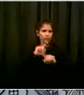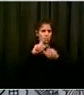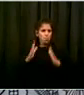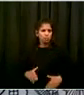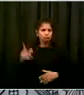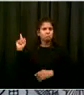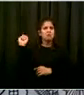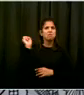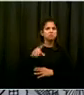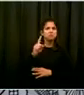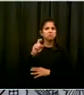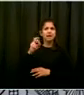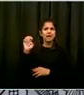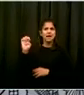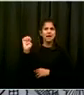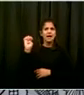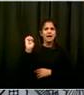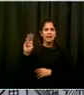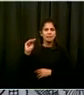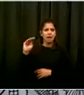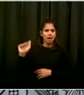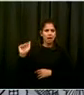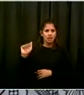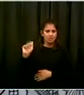Emma? Hi, good morning, Mayor. Hey, how are you?